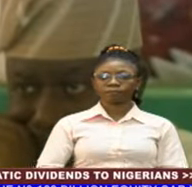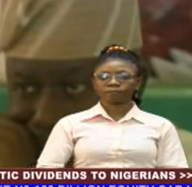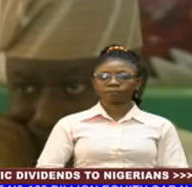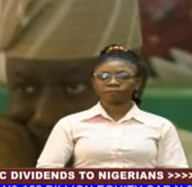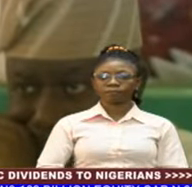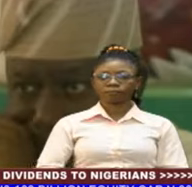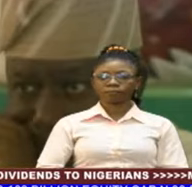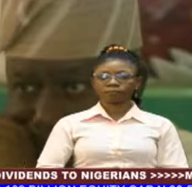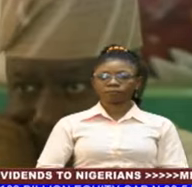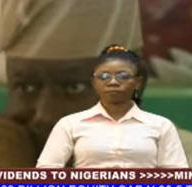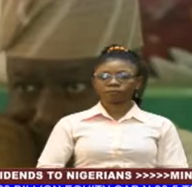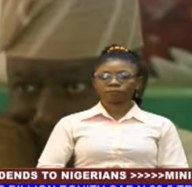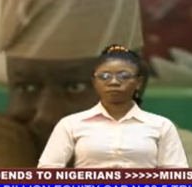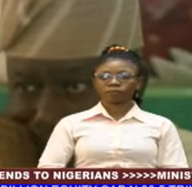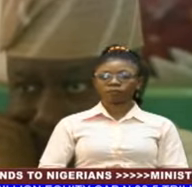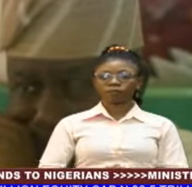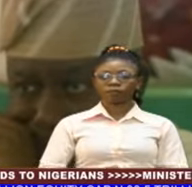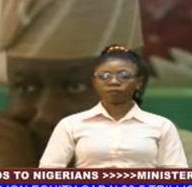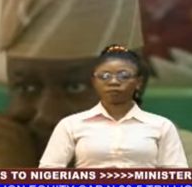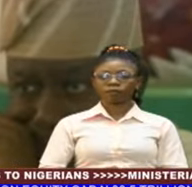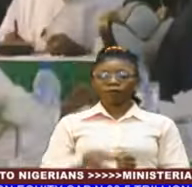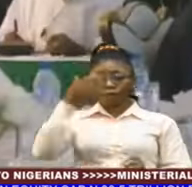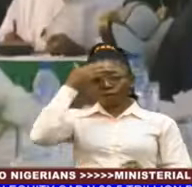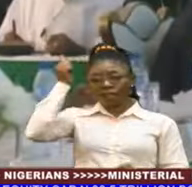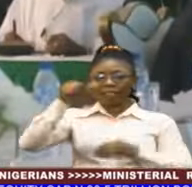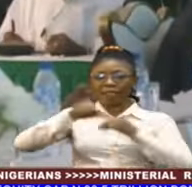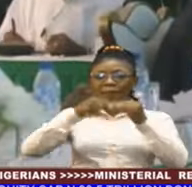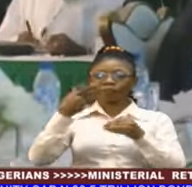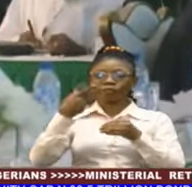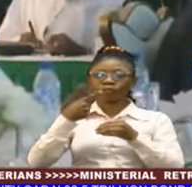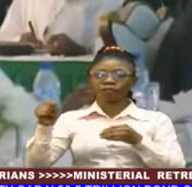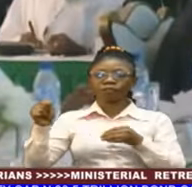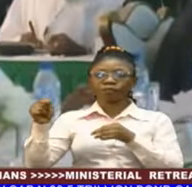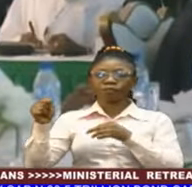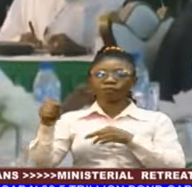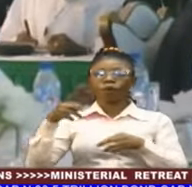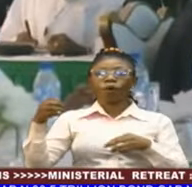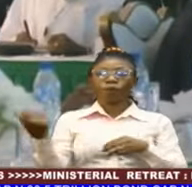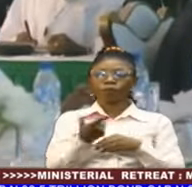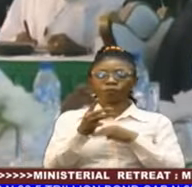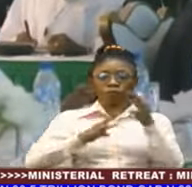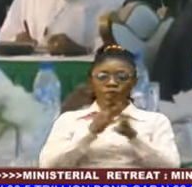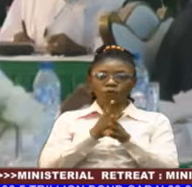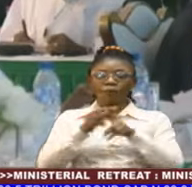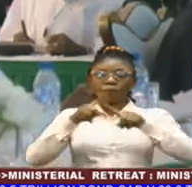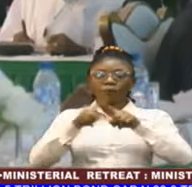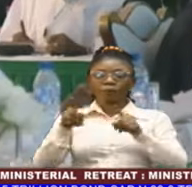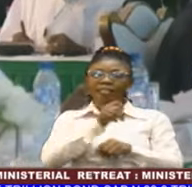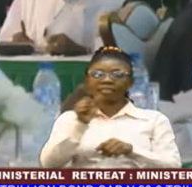Be ready to forget about the rest of the world, but as a Nigerian,